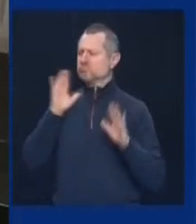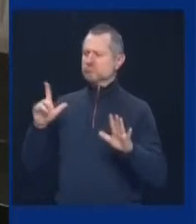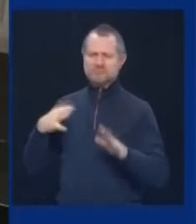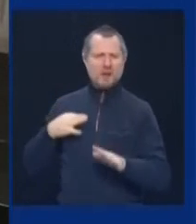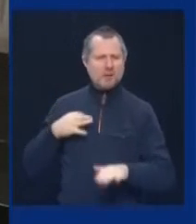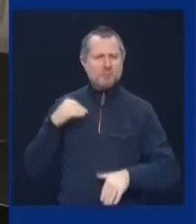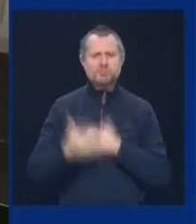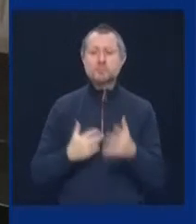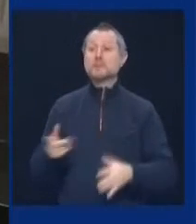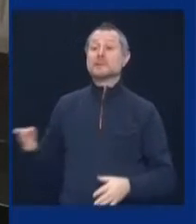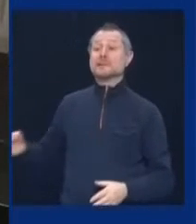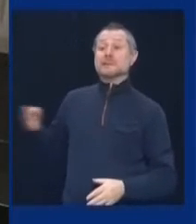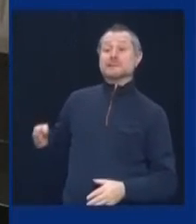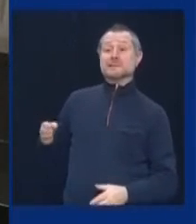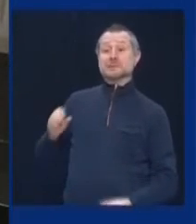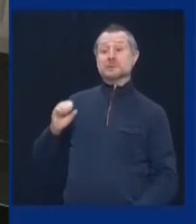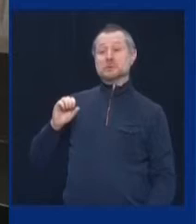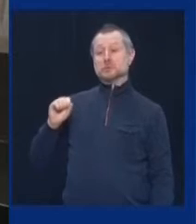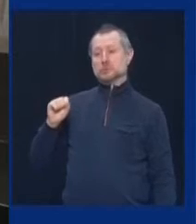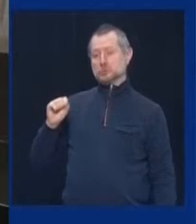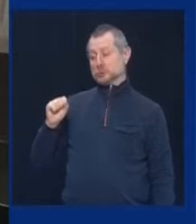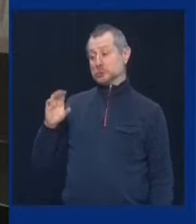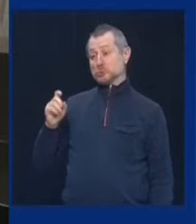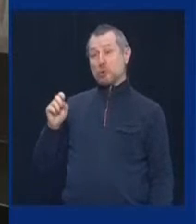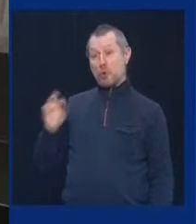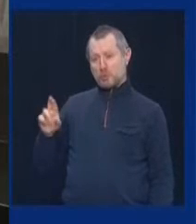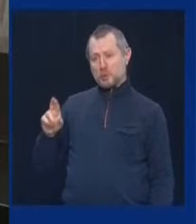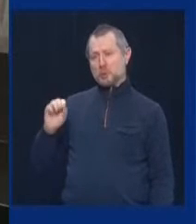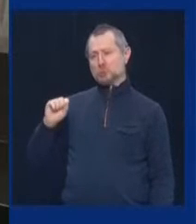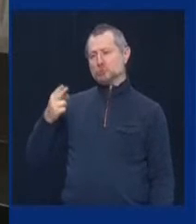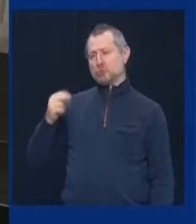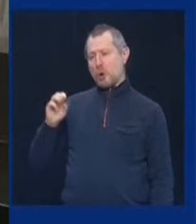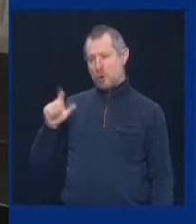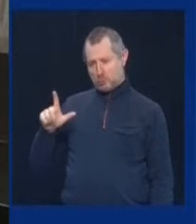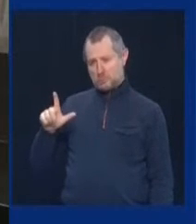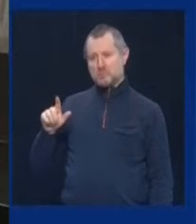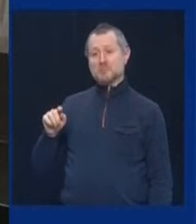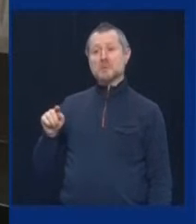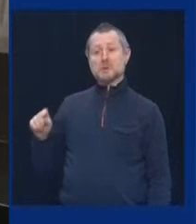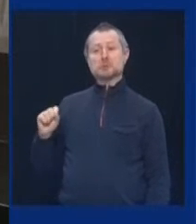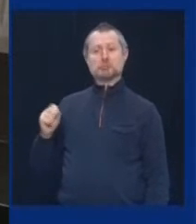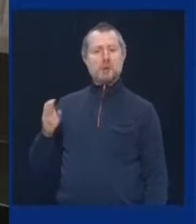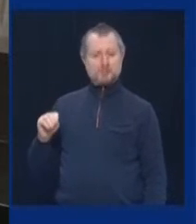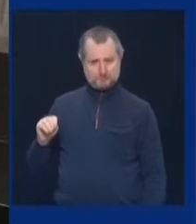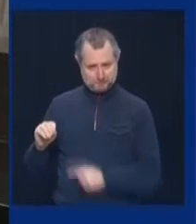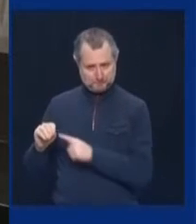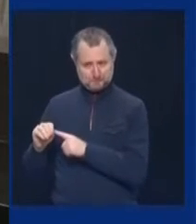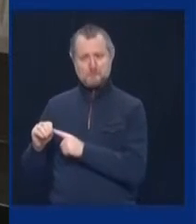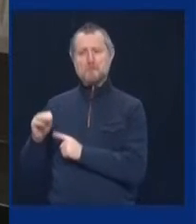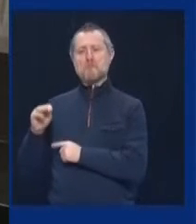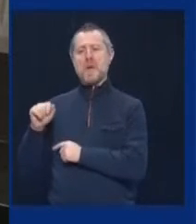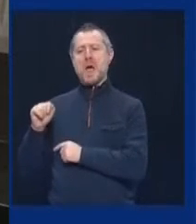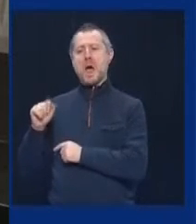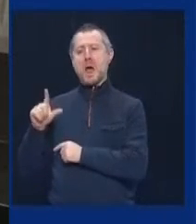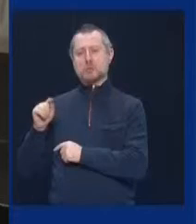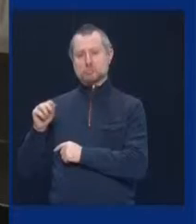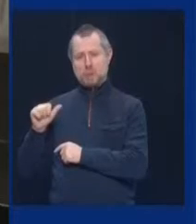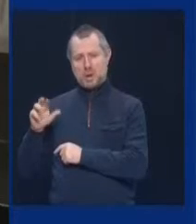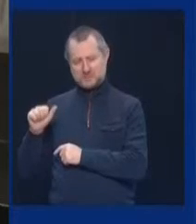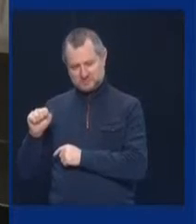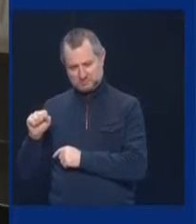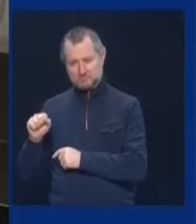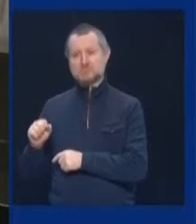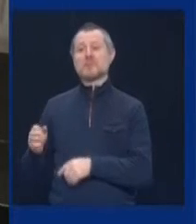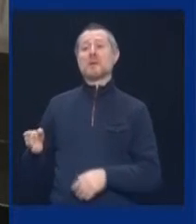Jim Malatras, please refer to him as Chancellor. Deputy Director of Operations, Kelly Cummings, who